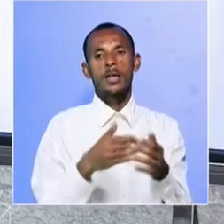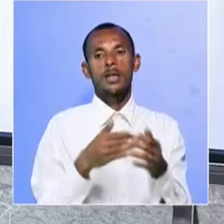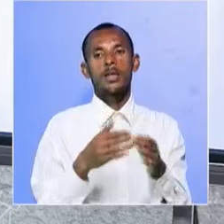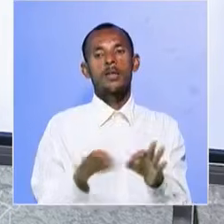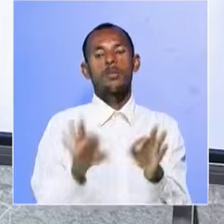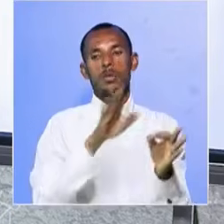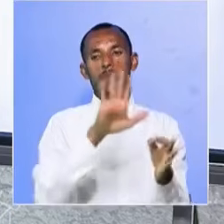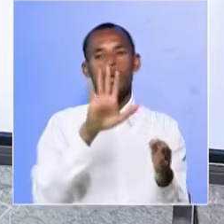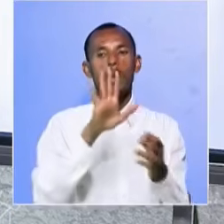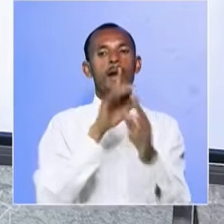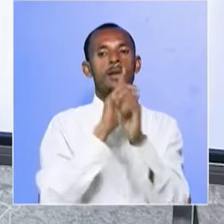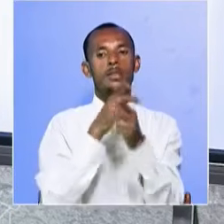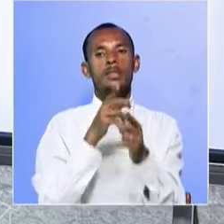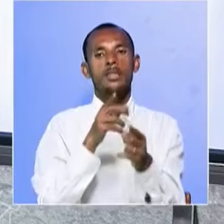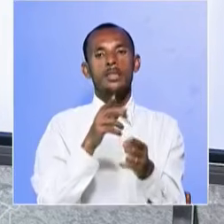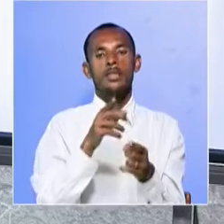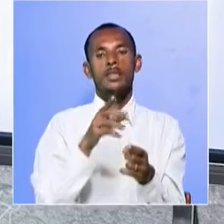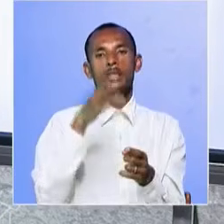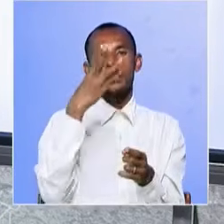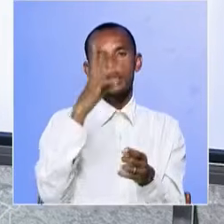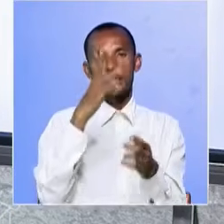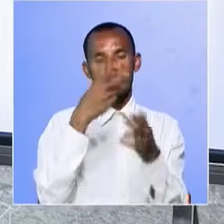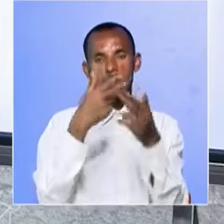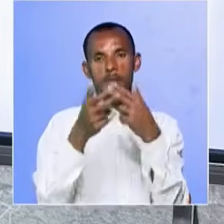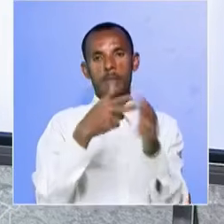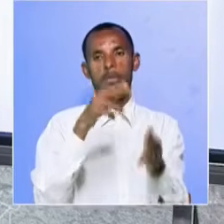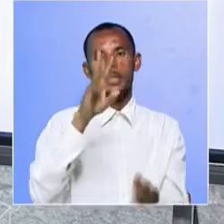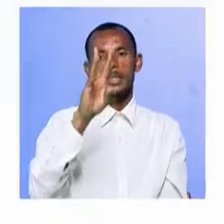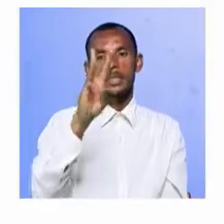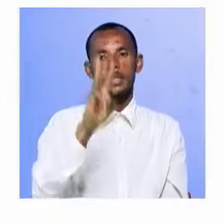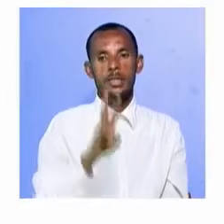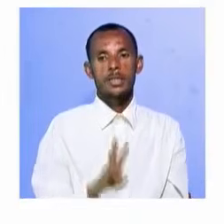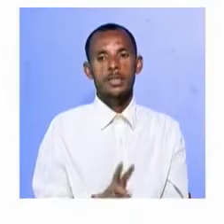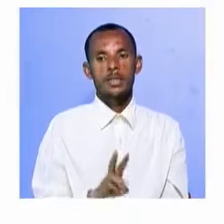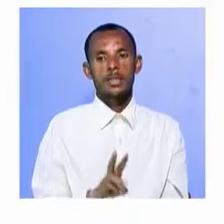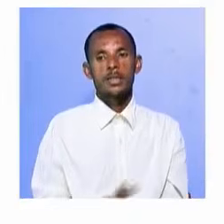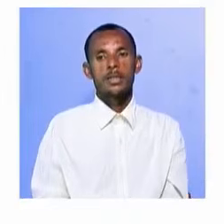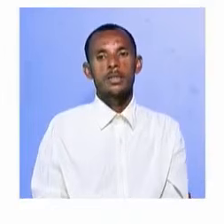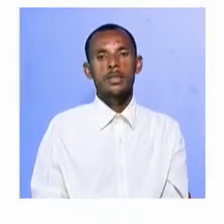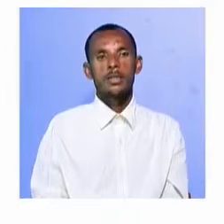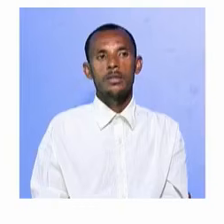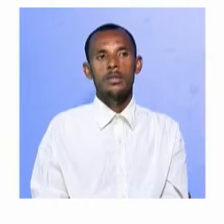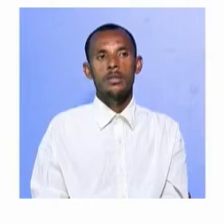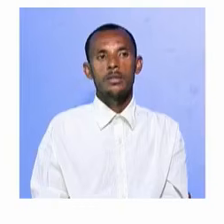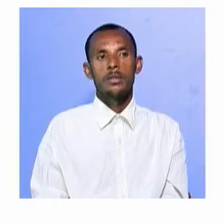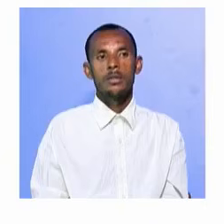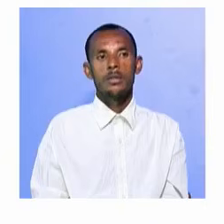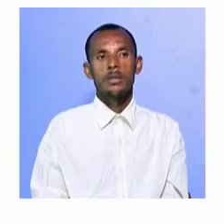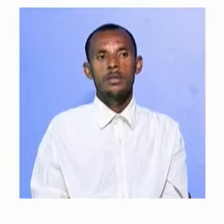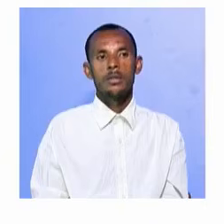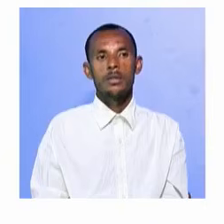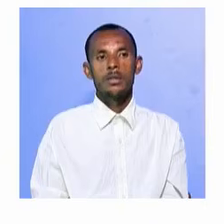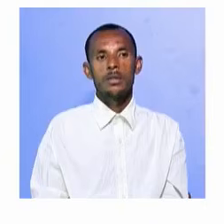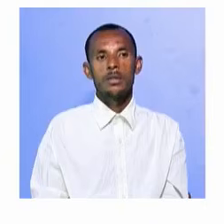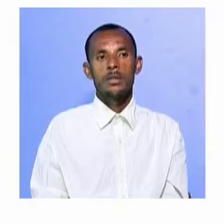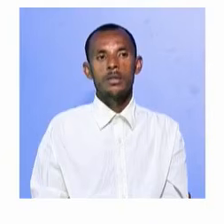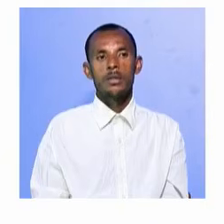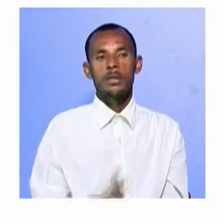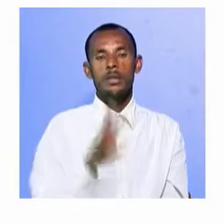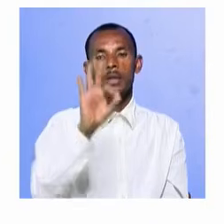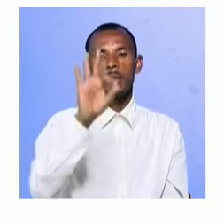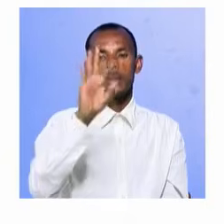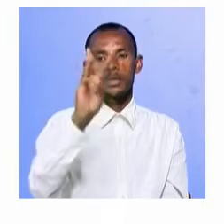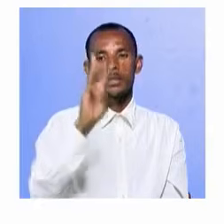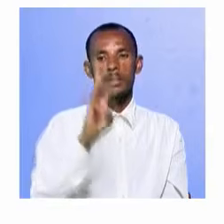answer. Multiply 16 by 6, the result becomes around 96.